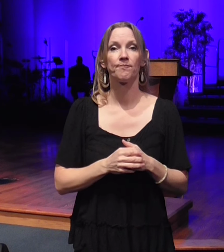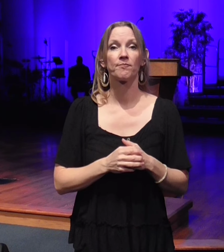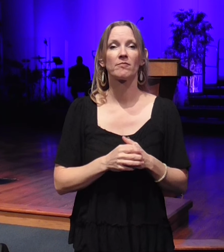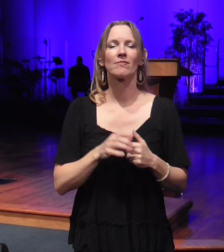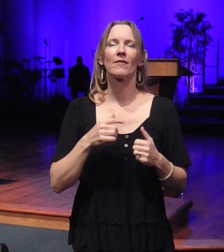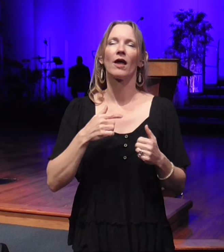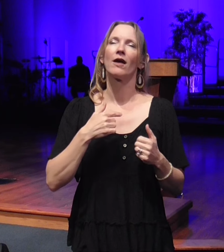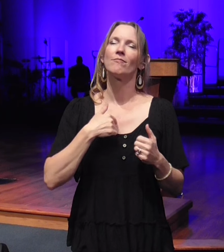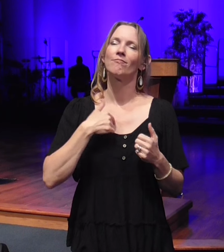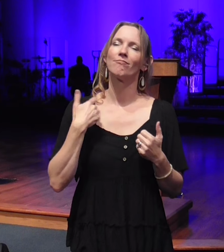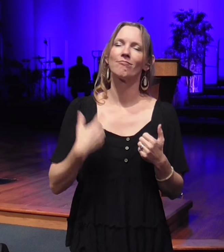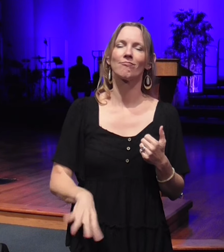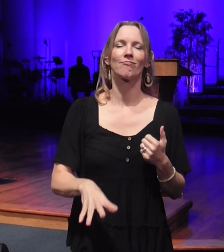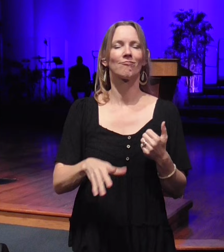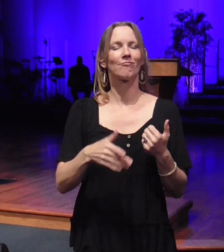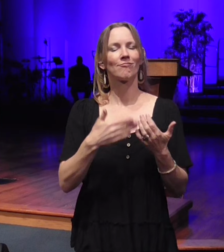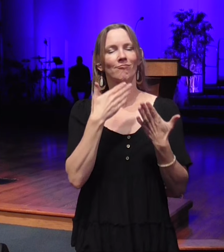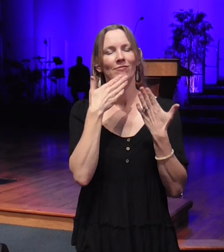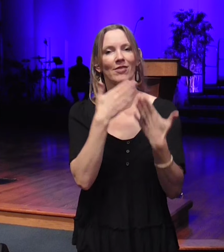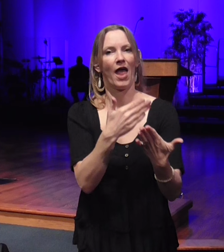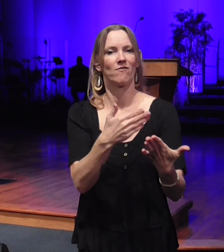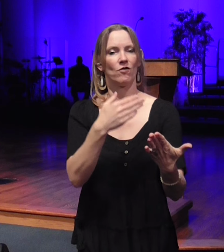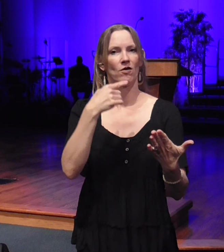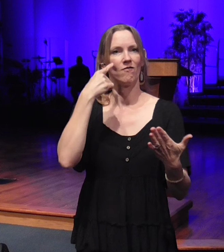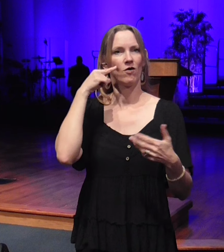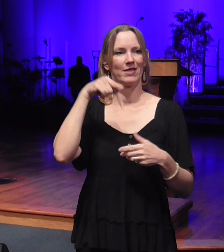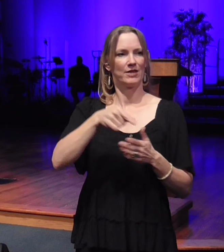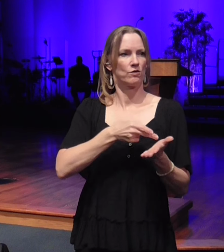I am so deeply thankful for this truth.